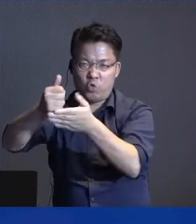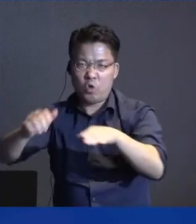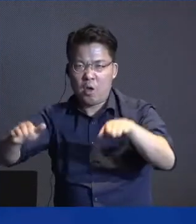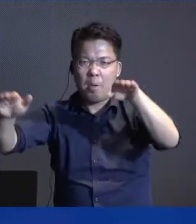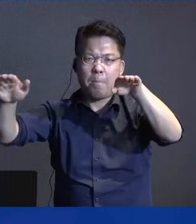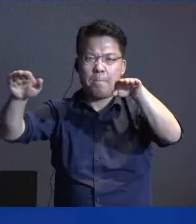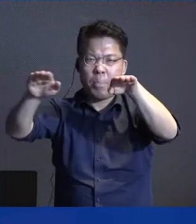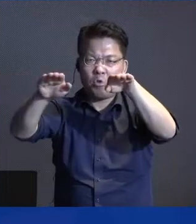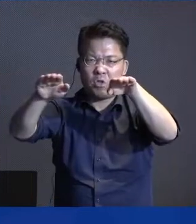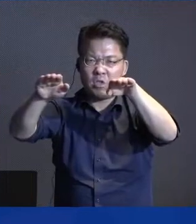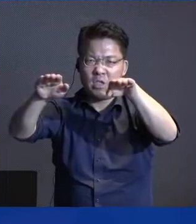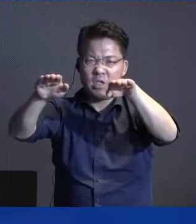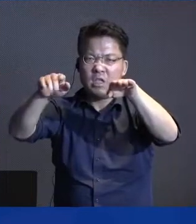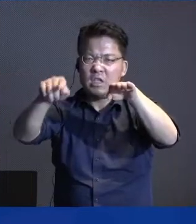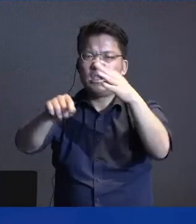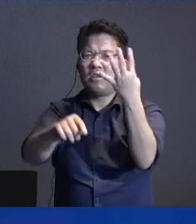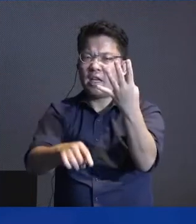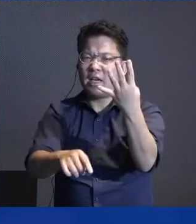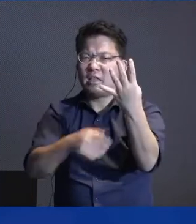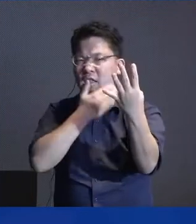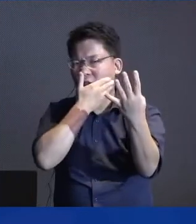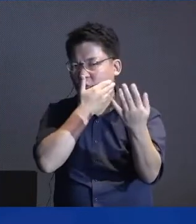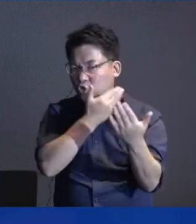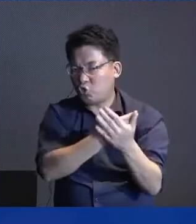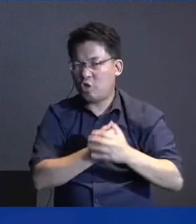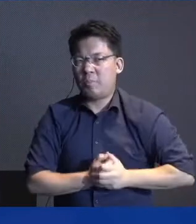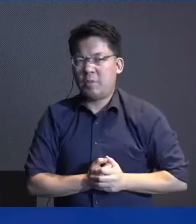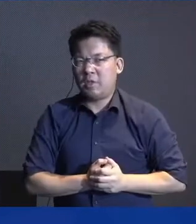again reiterate this: it is not an